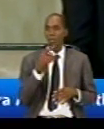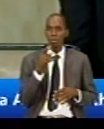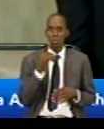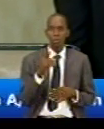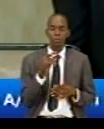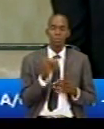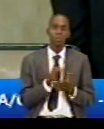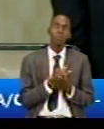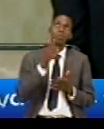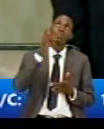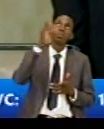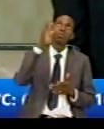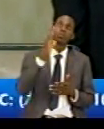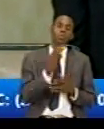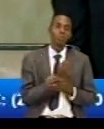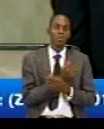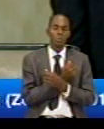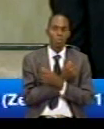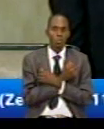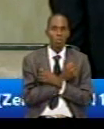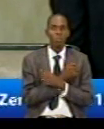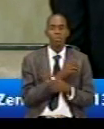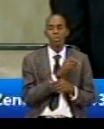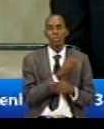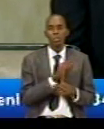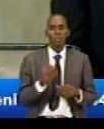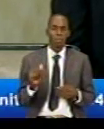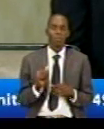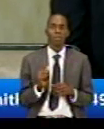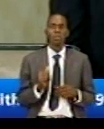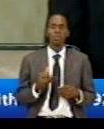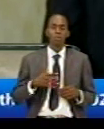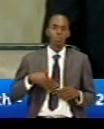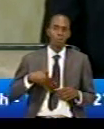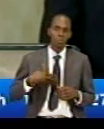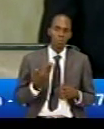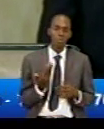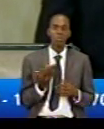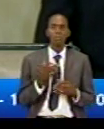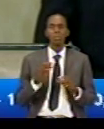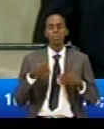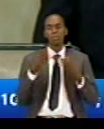God loves a cheerful giver.